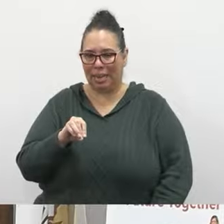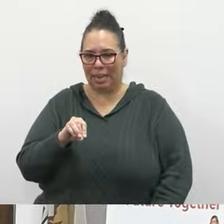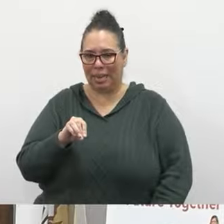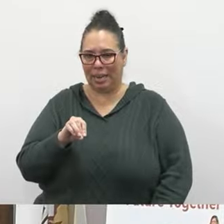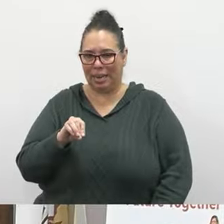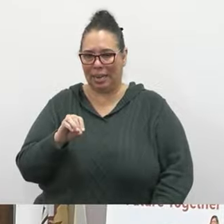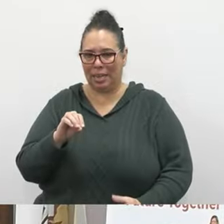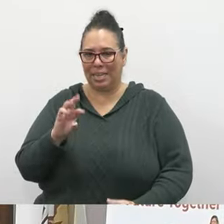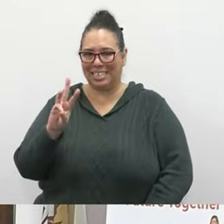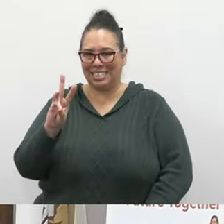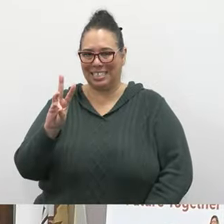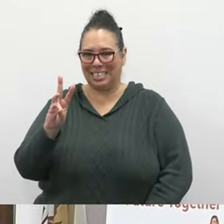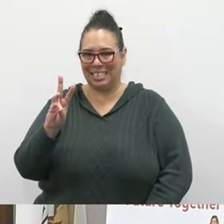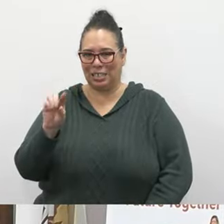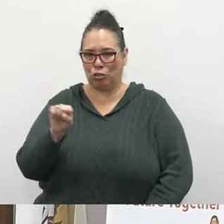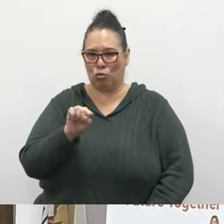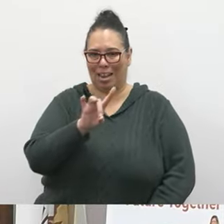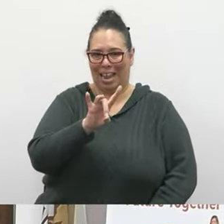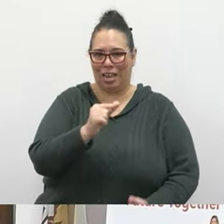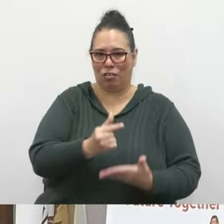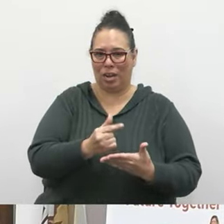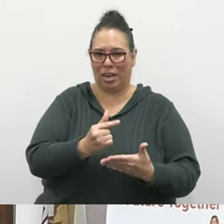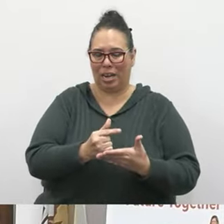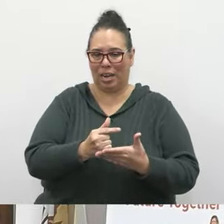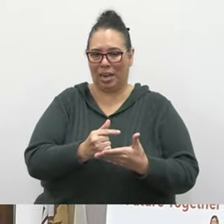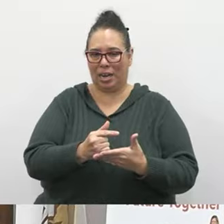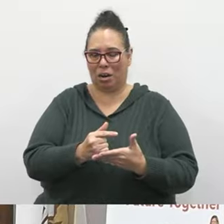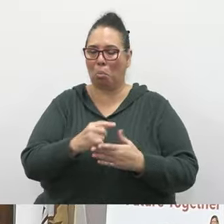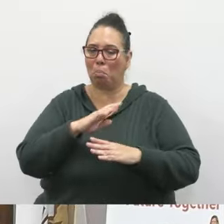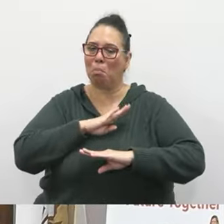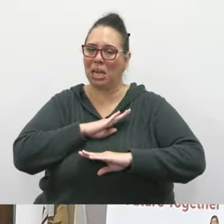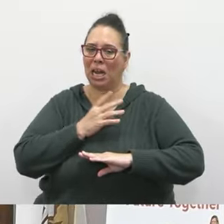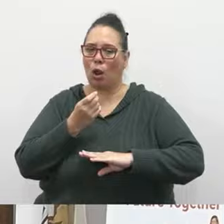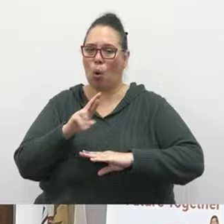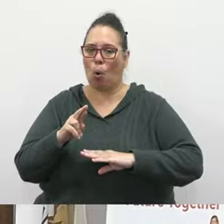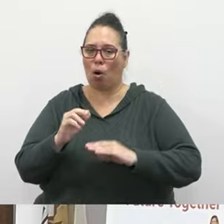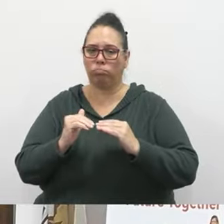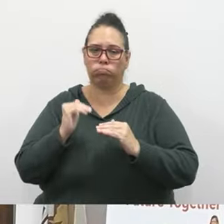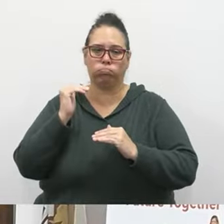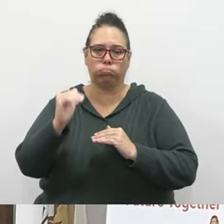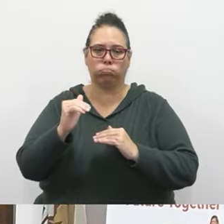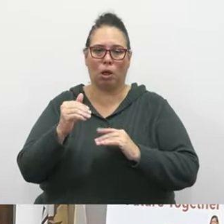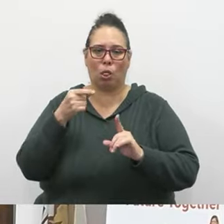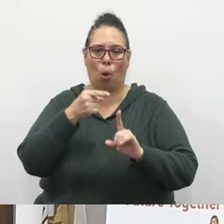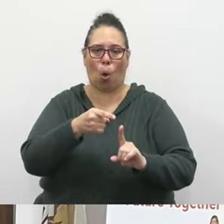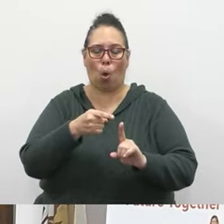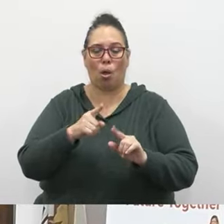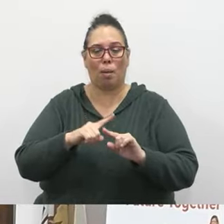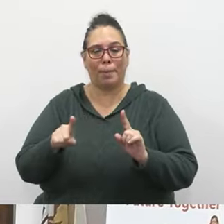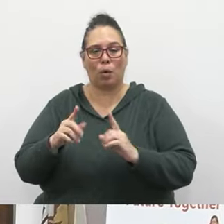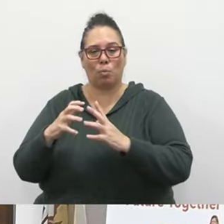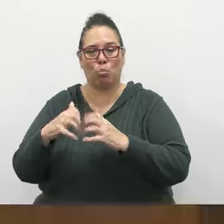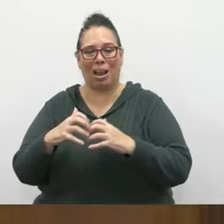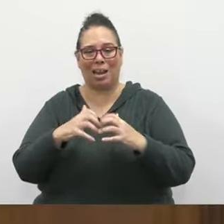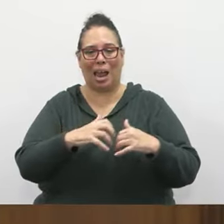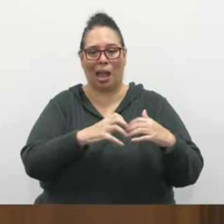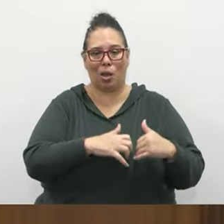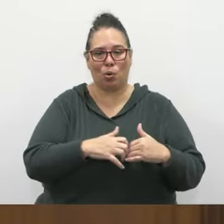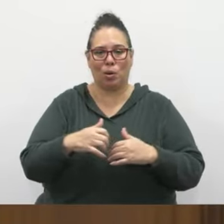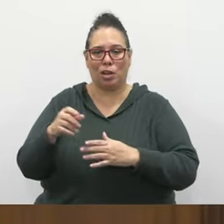6 to 8 are either meeting or exceeding the goal. Yet when we break it down, 6th grade, 7th grade, 8th